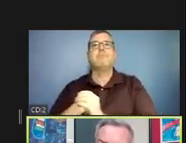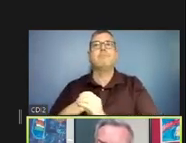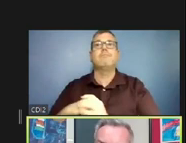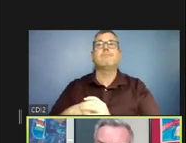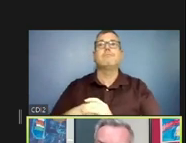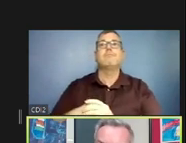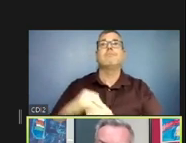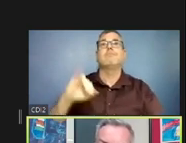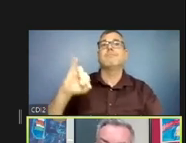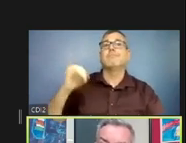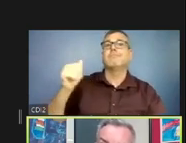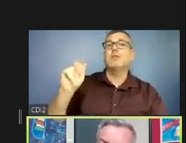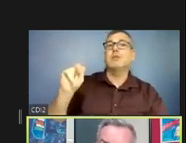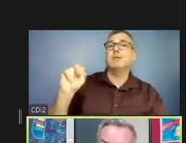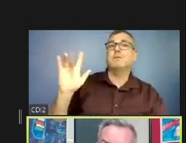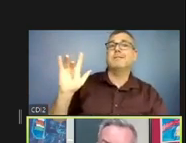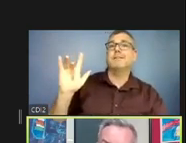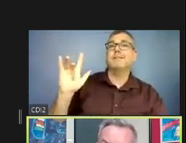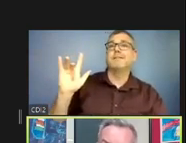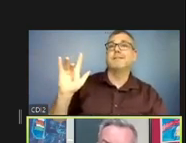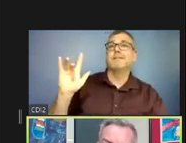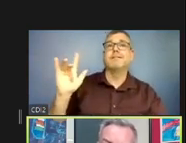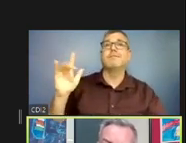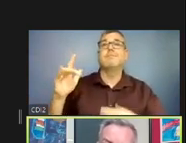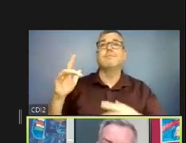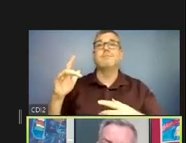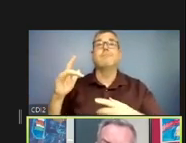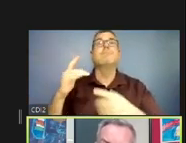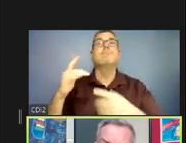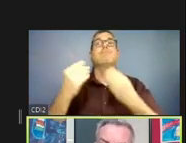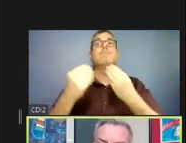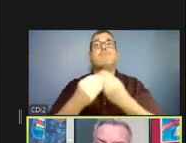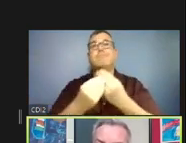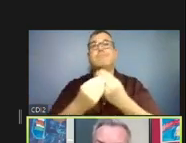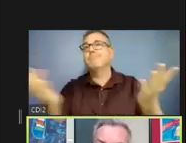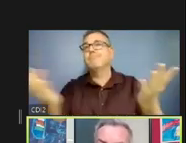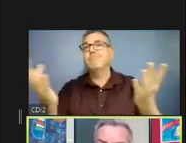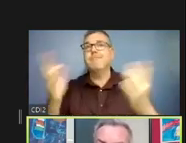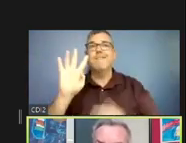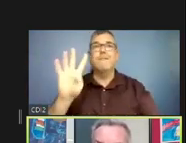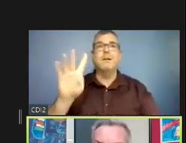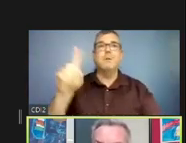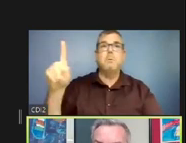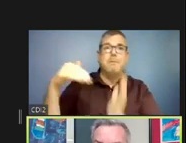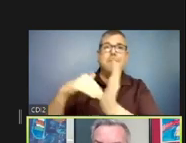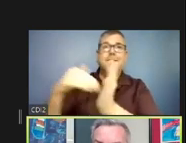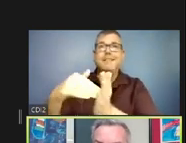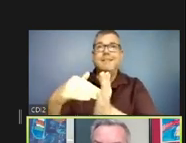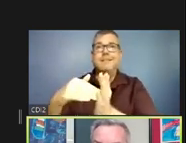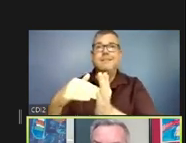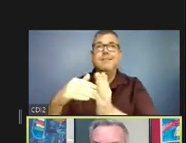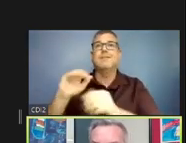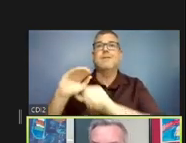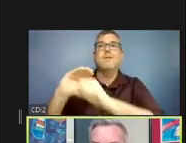million tests, so seeing if people have COVID. And of those 41 million tests, there were